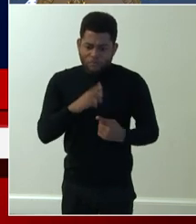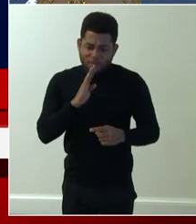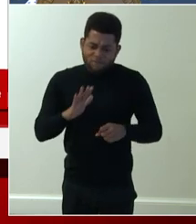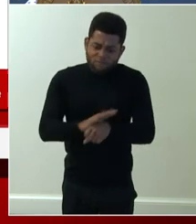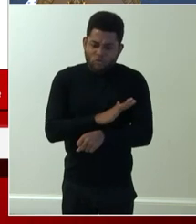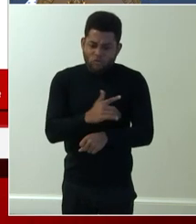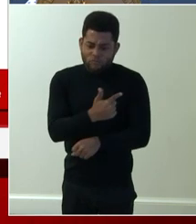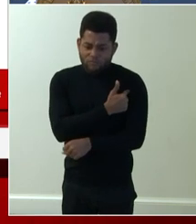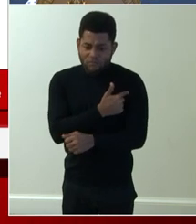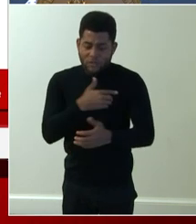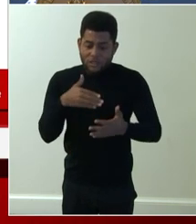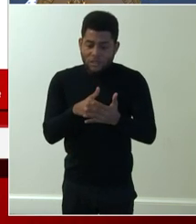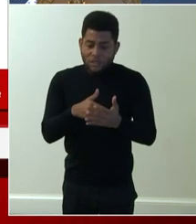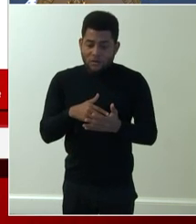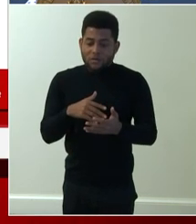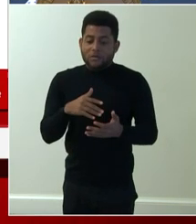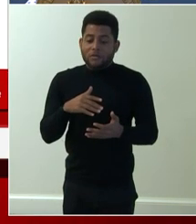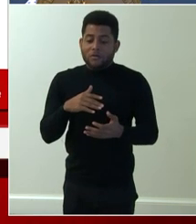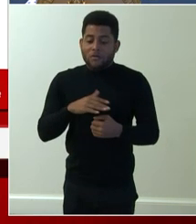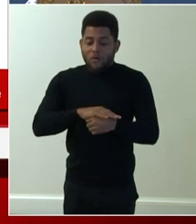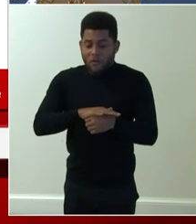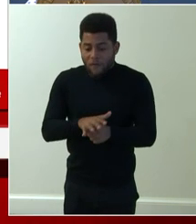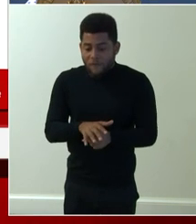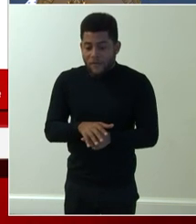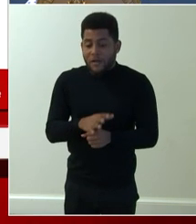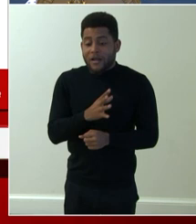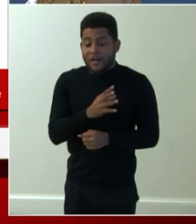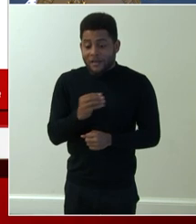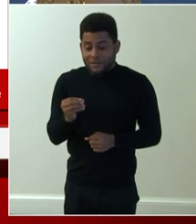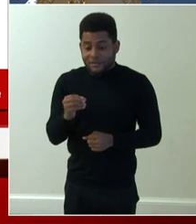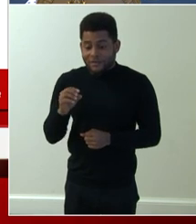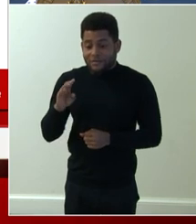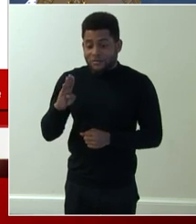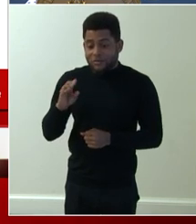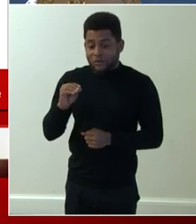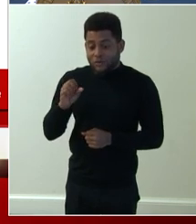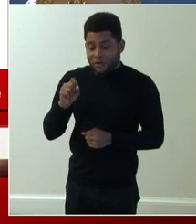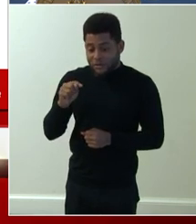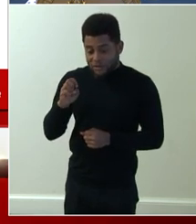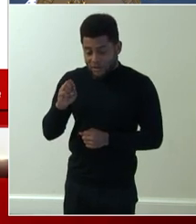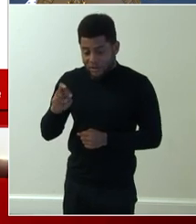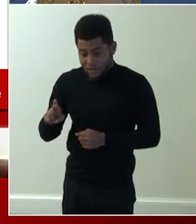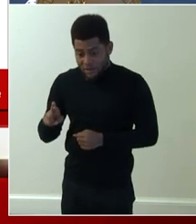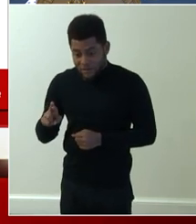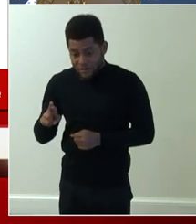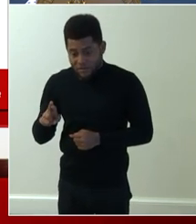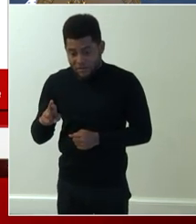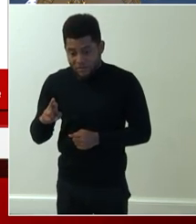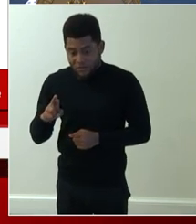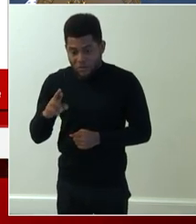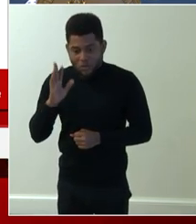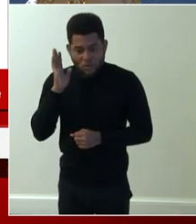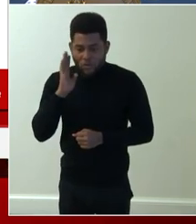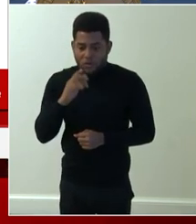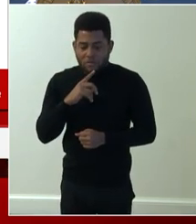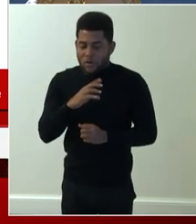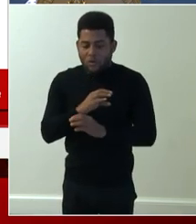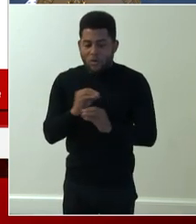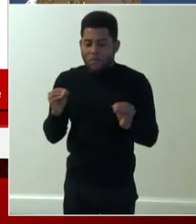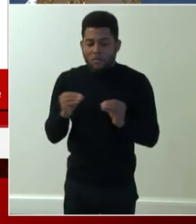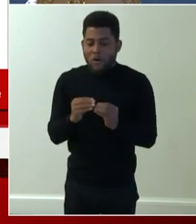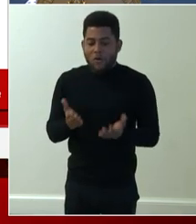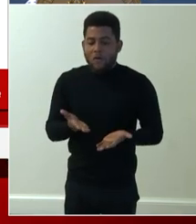against COVID-19 and get a booster. And we will no longer offer